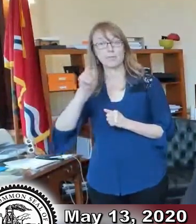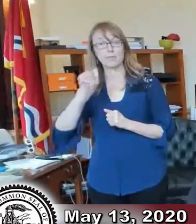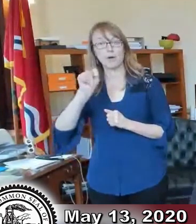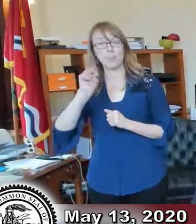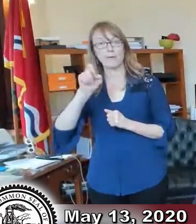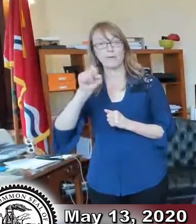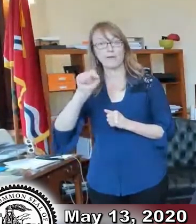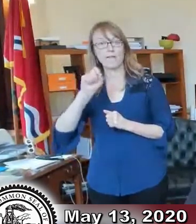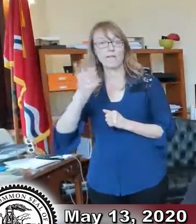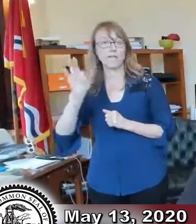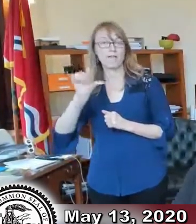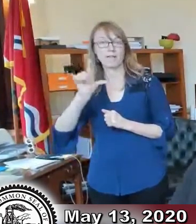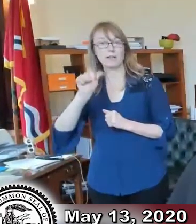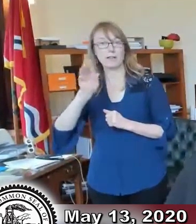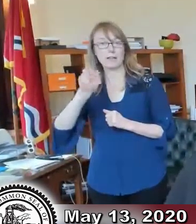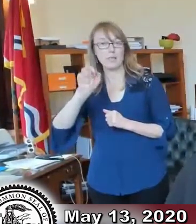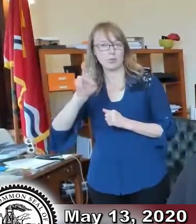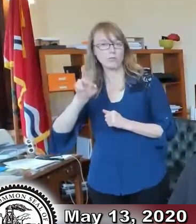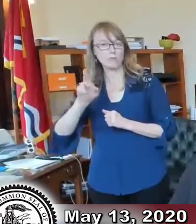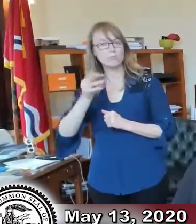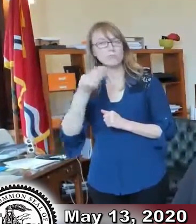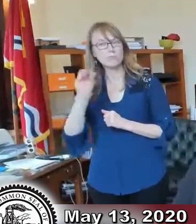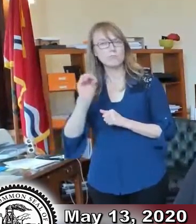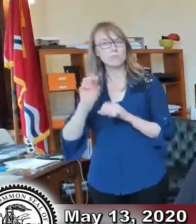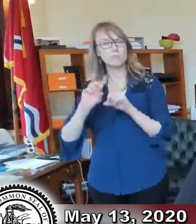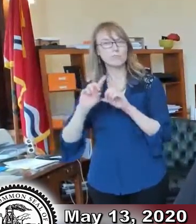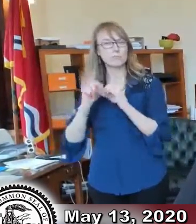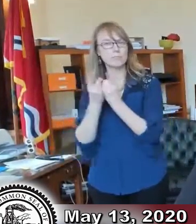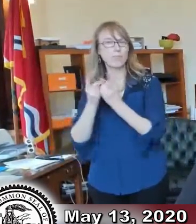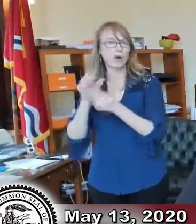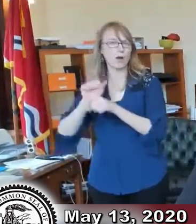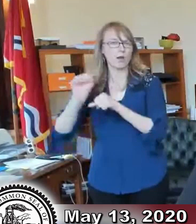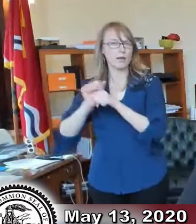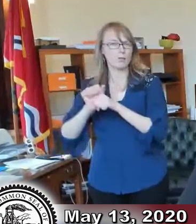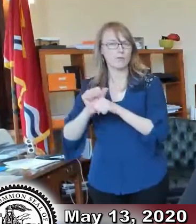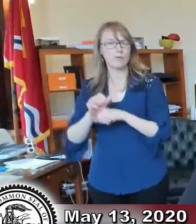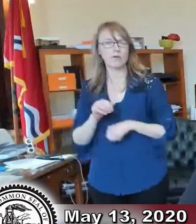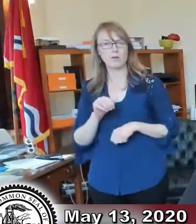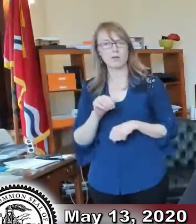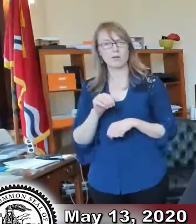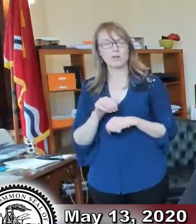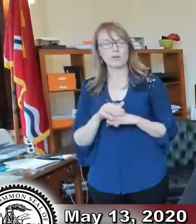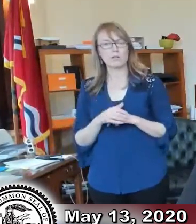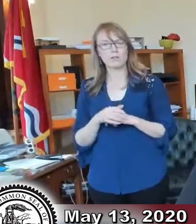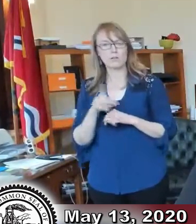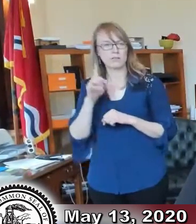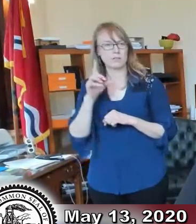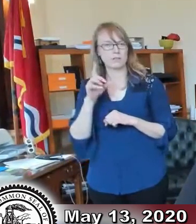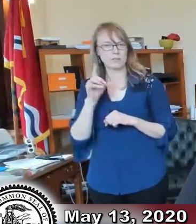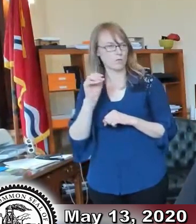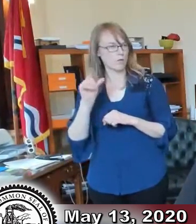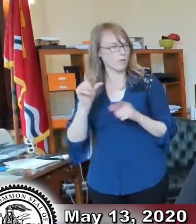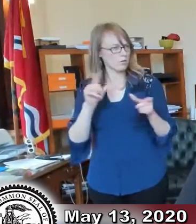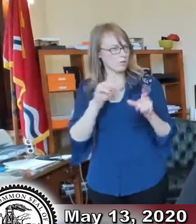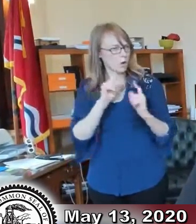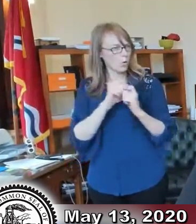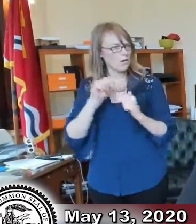I just hung up from a phone call about an hour ago, maybe an hour and a half ago, with Anna, what's her last